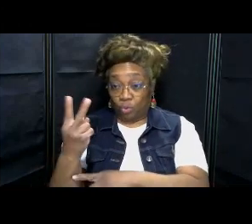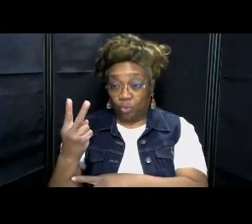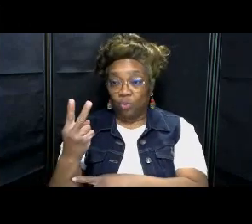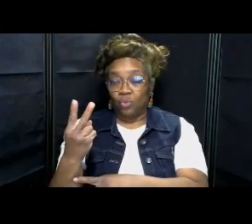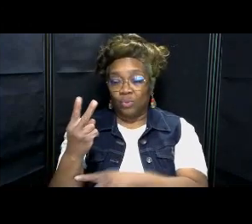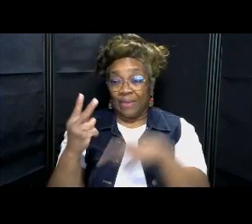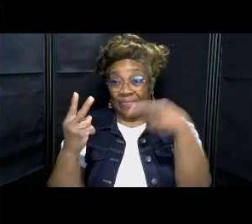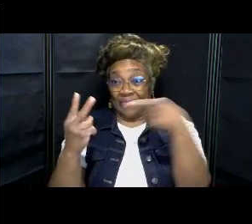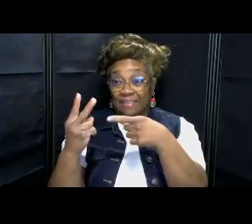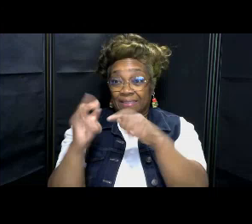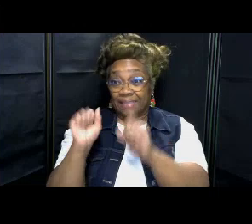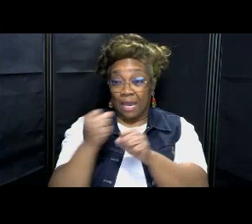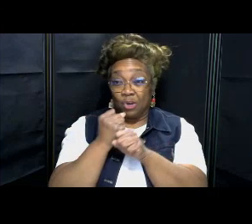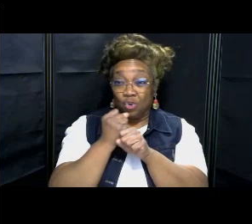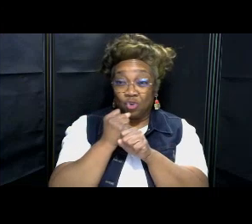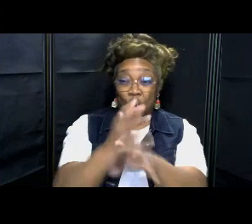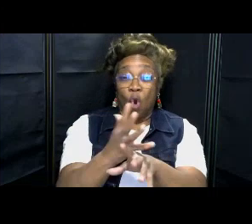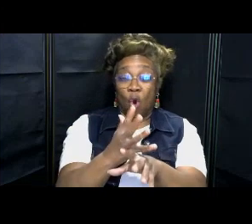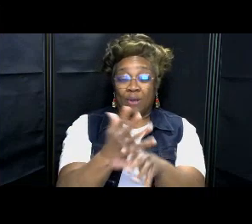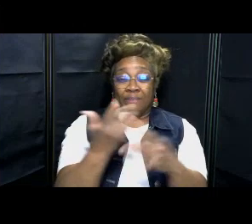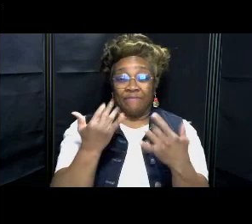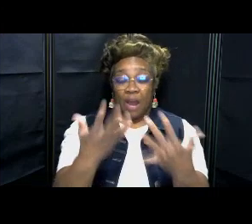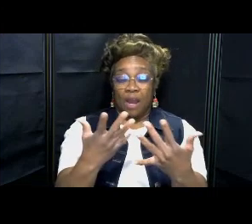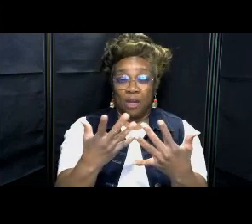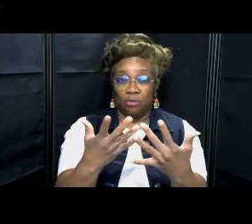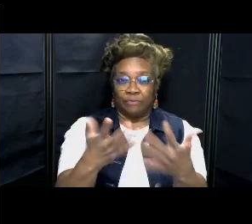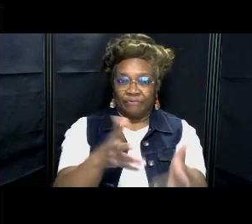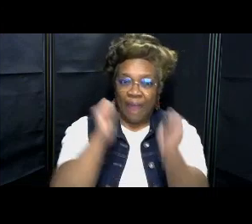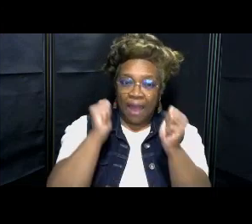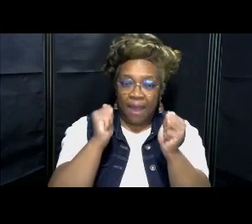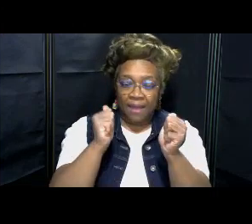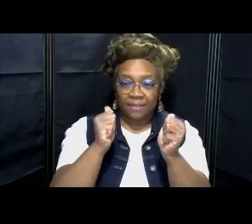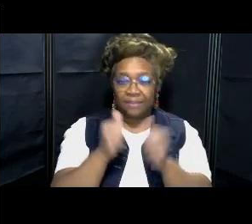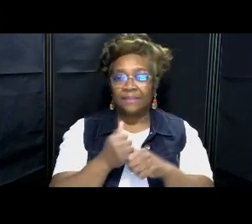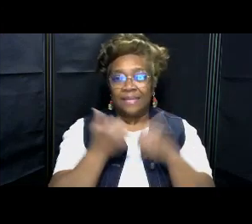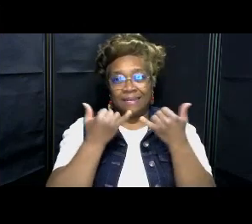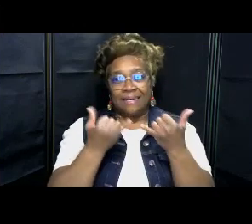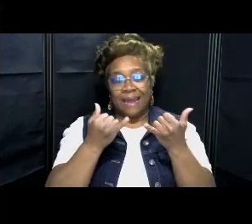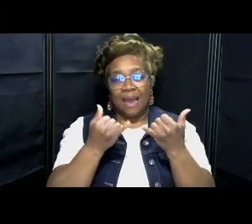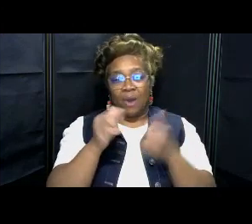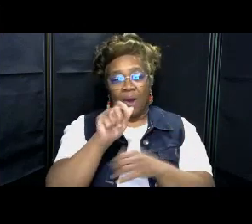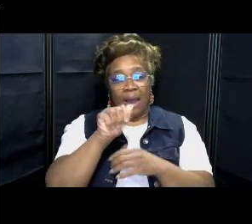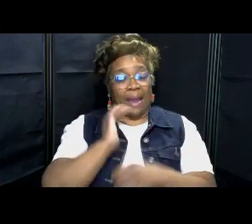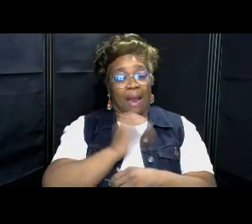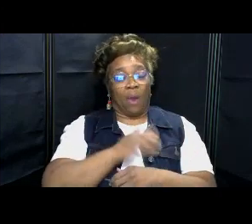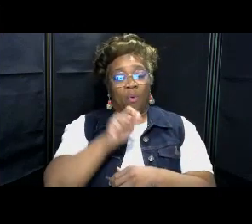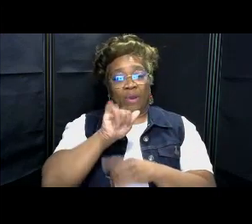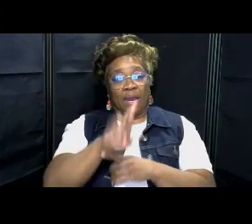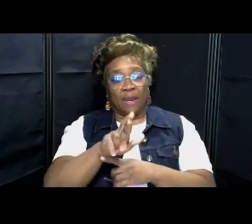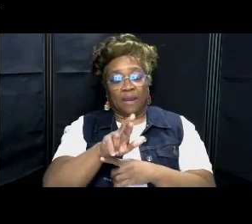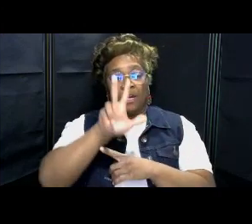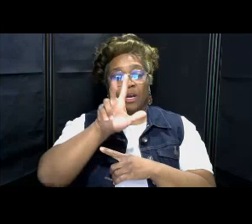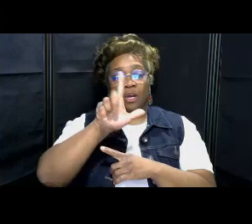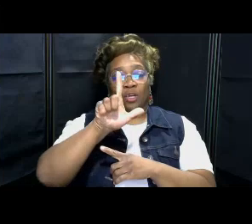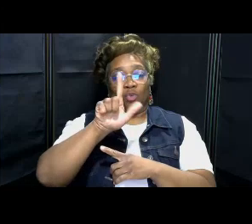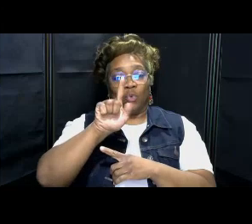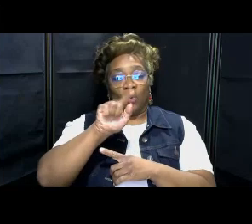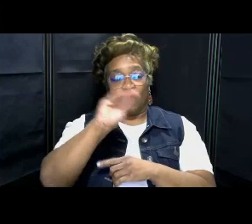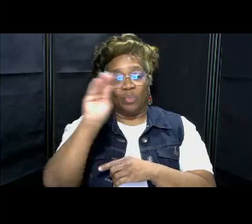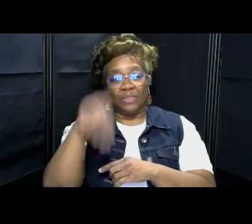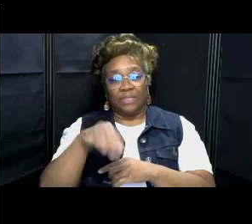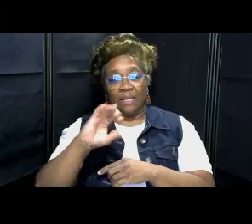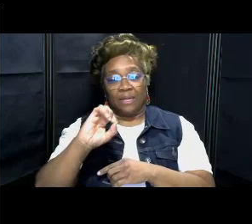up. Right now, the oxygen or the air that we're breathing is actually only 21% oxygen, which means it's 79%